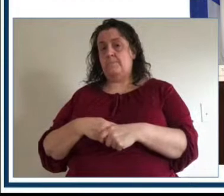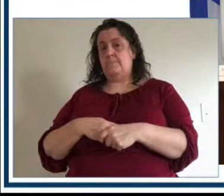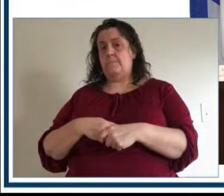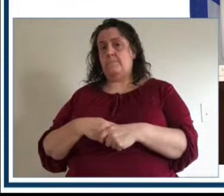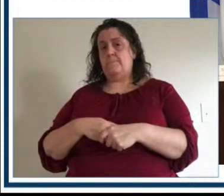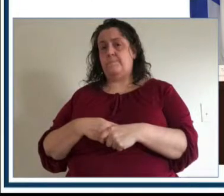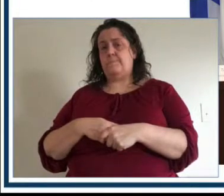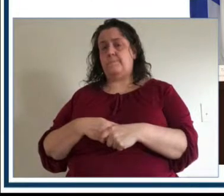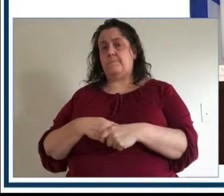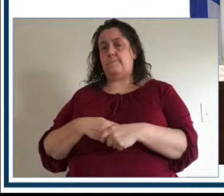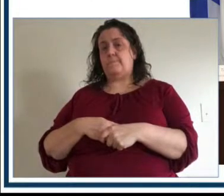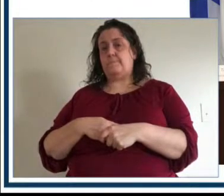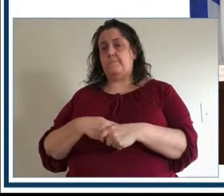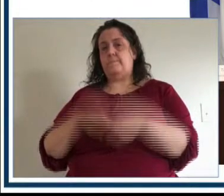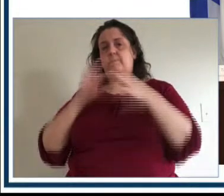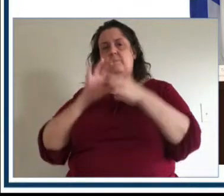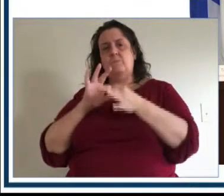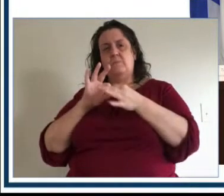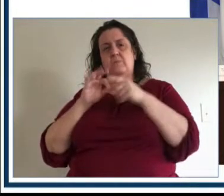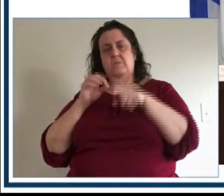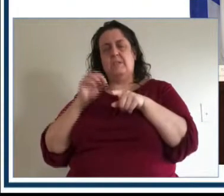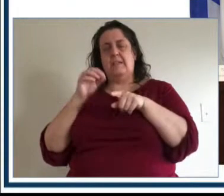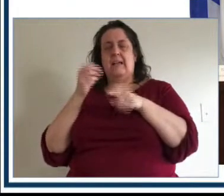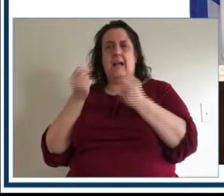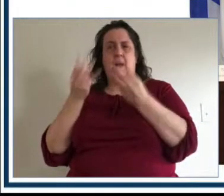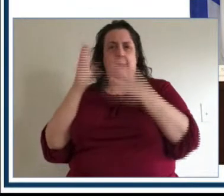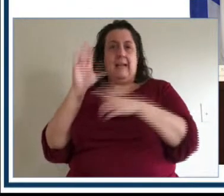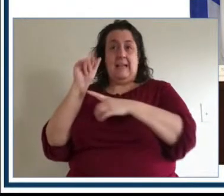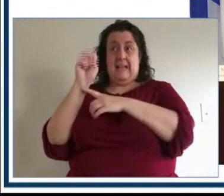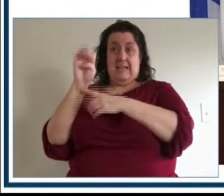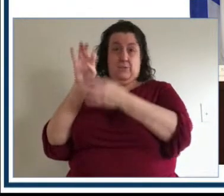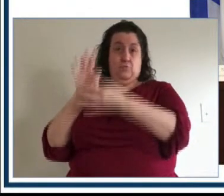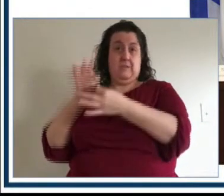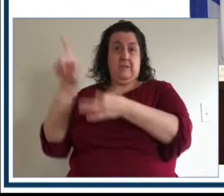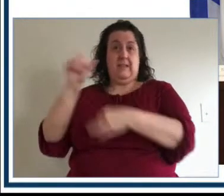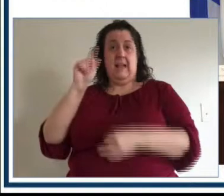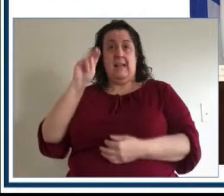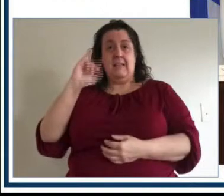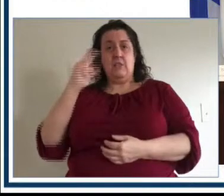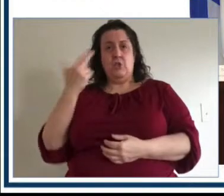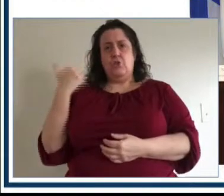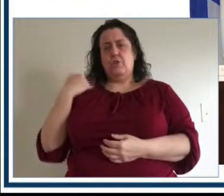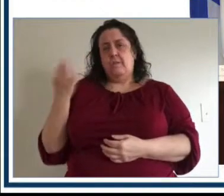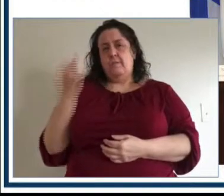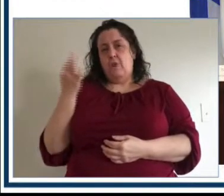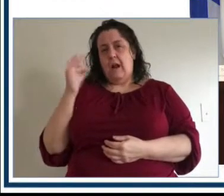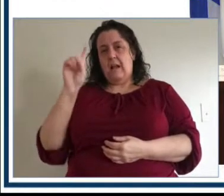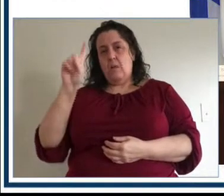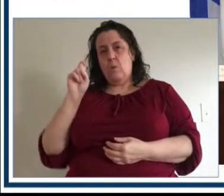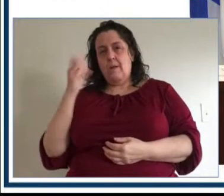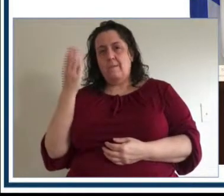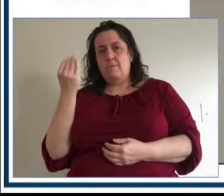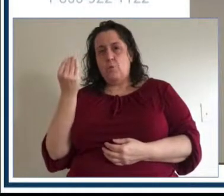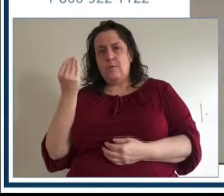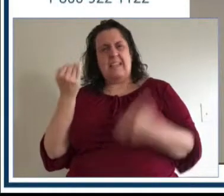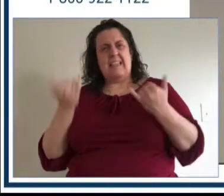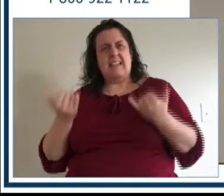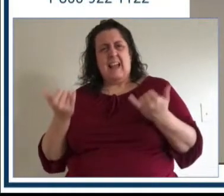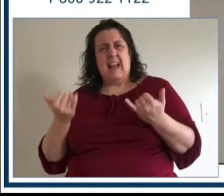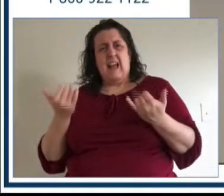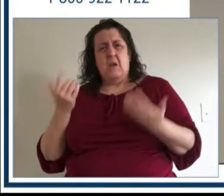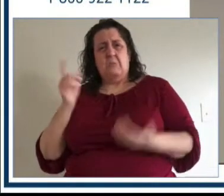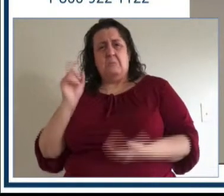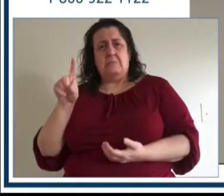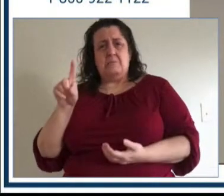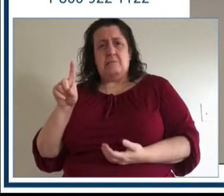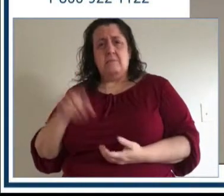was 114 on Friday, so I'm just wondering what the number is now. I believe, and I was been busy